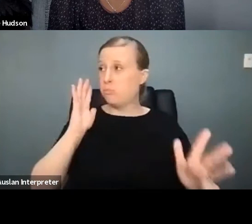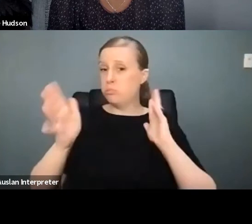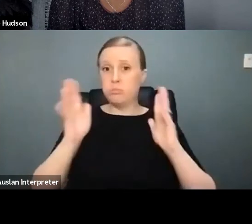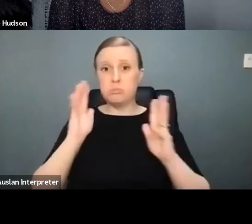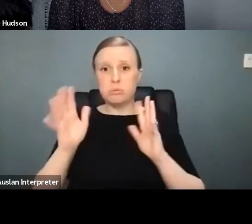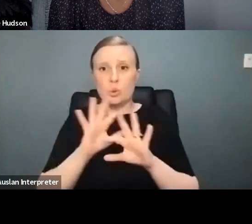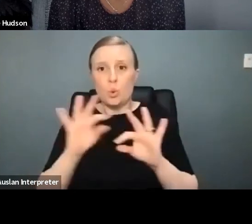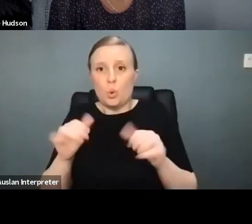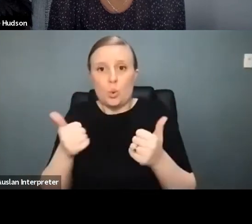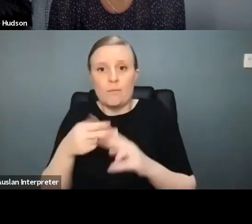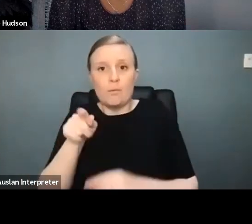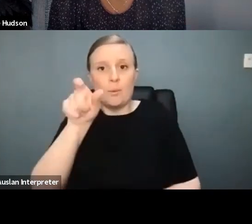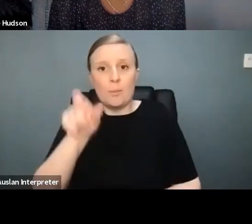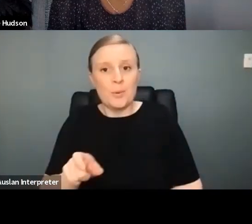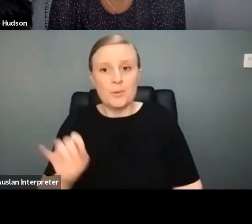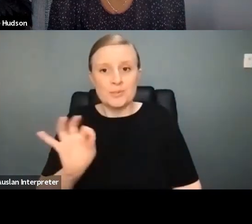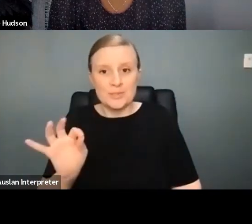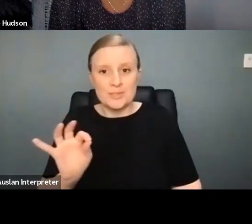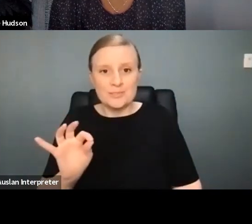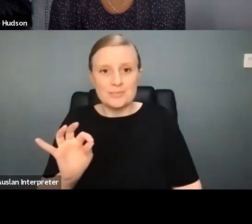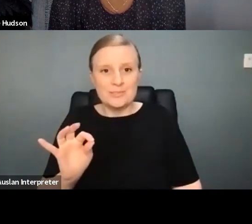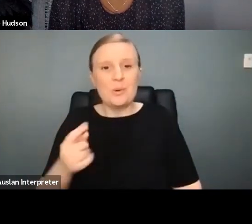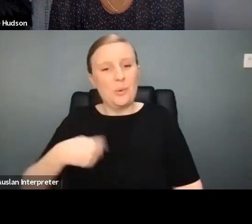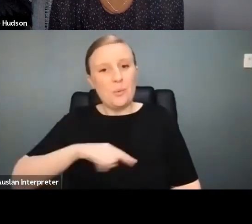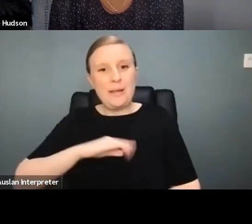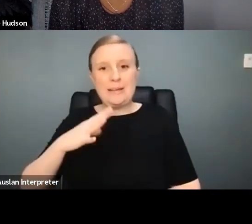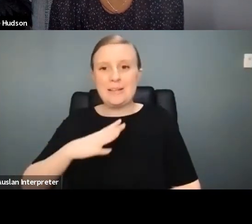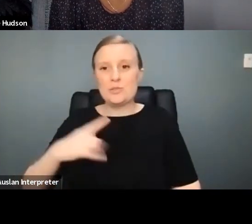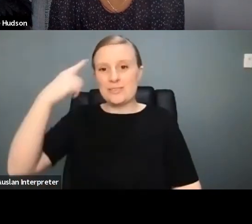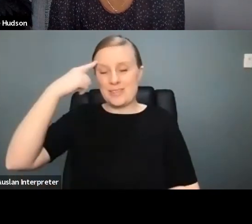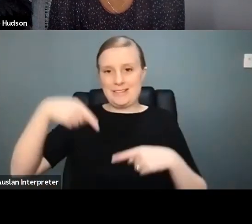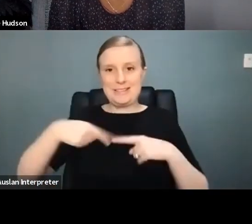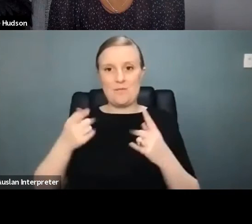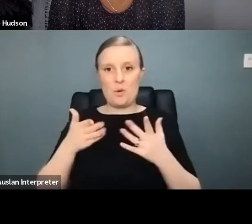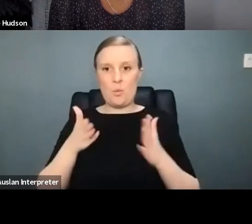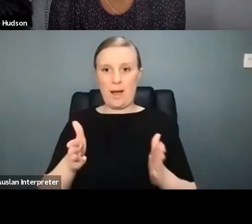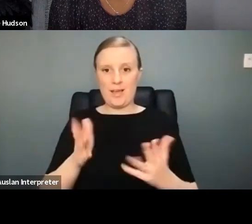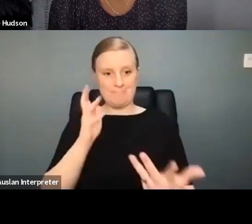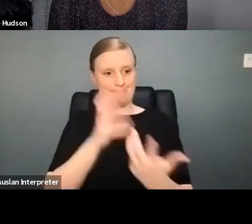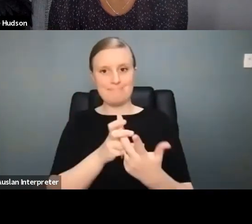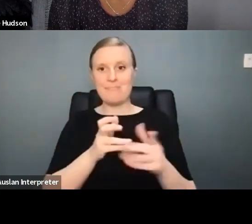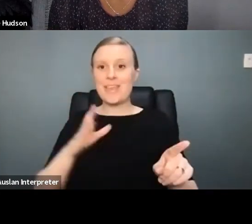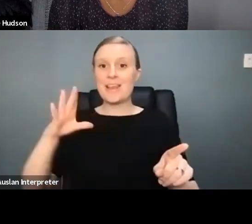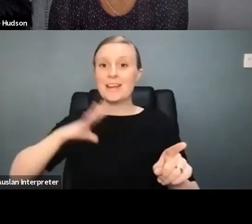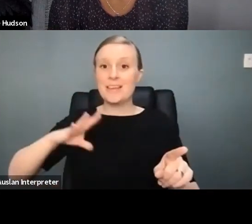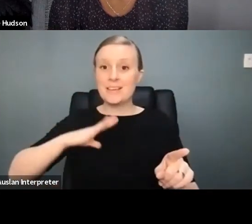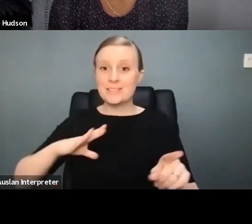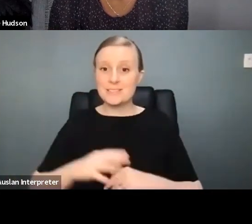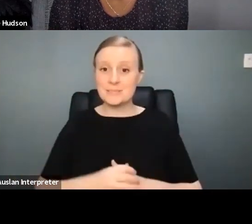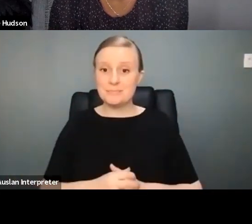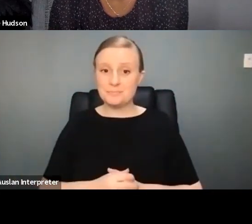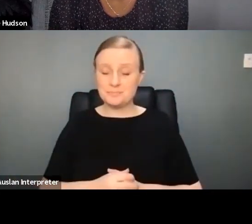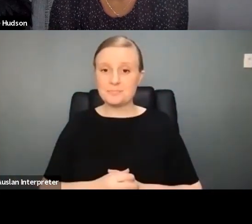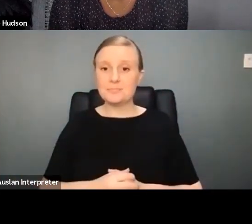us that we do need to be a bit more creative, and certainly in terms of the education, we know that because of that hysteria that